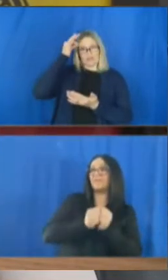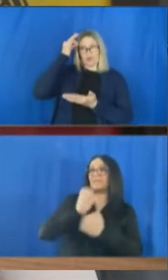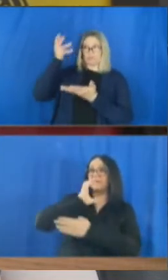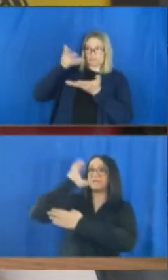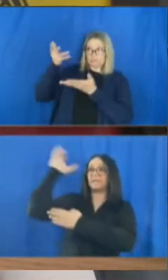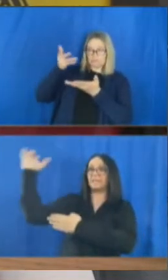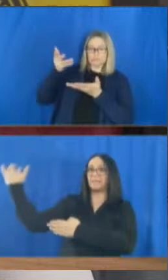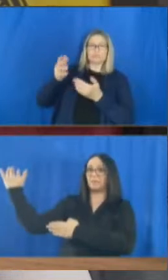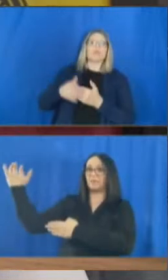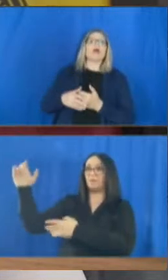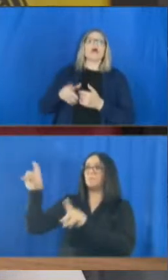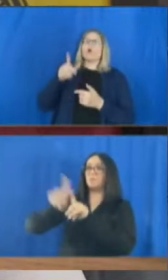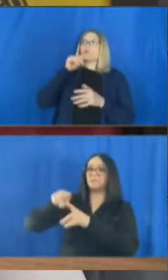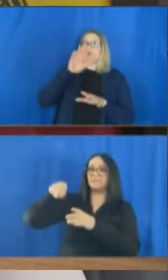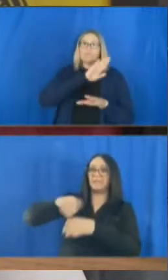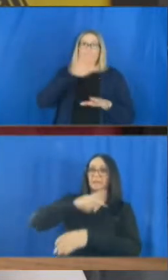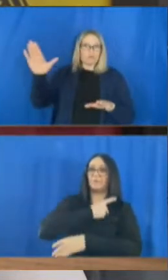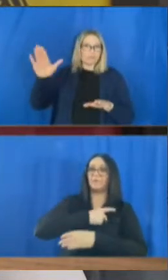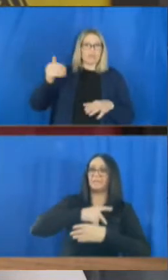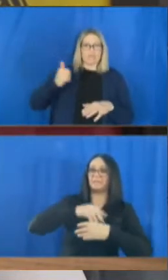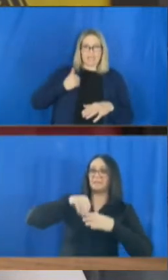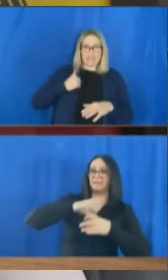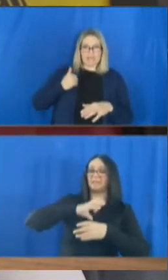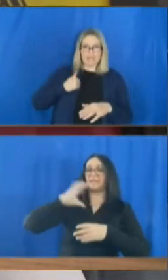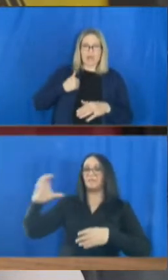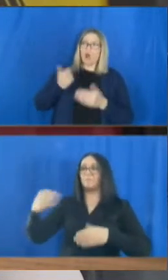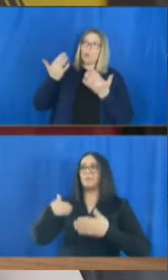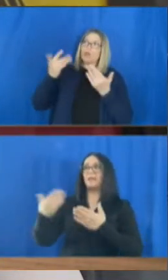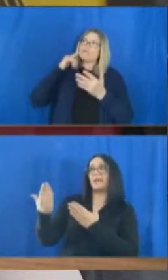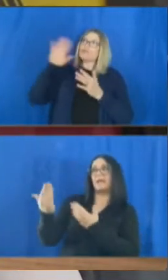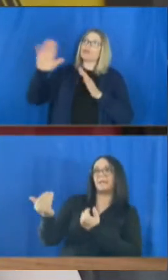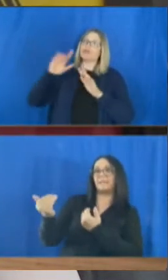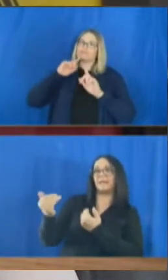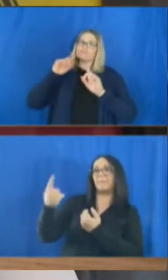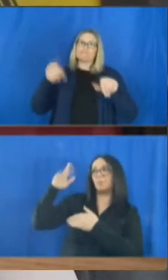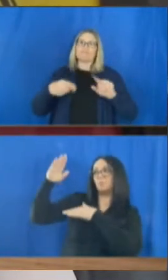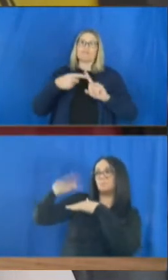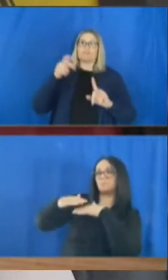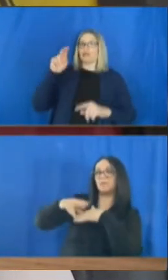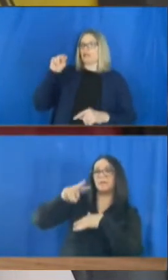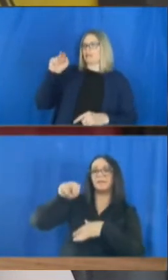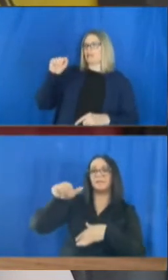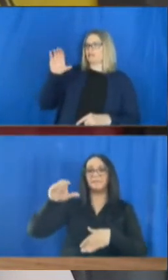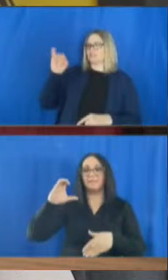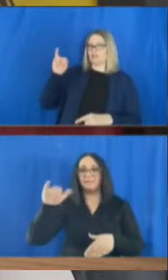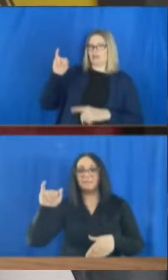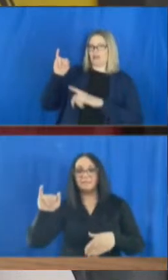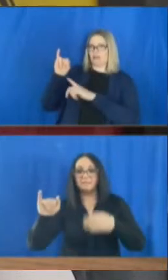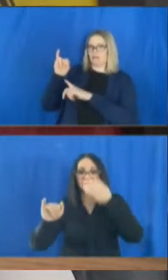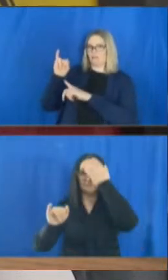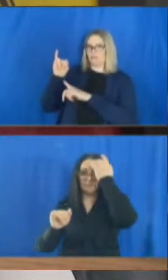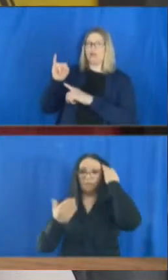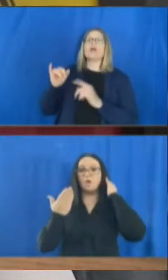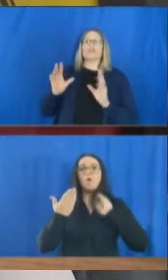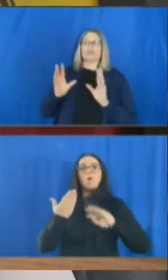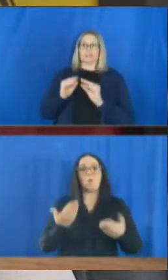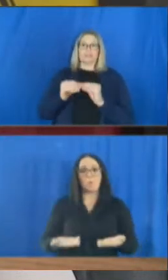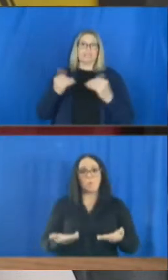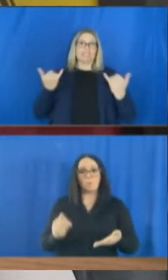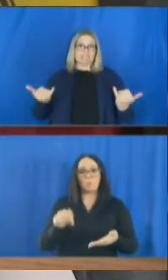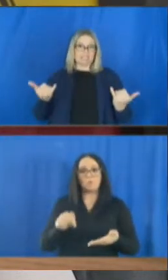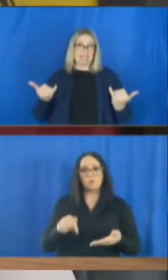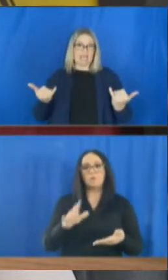boosters for the 12 to 18 age group, or 12 to 17 rather. So you'll be hearing more about that probably in the next